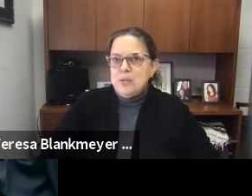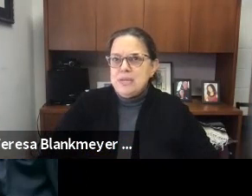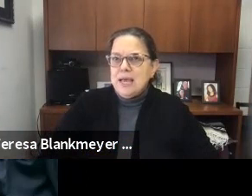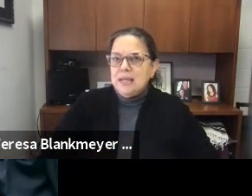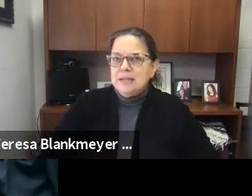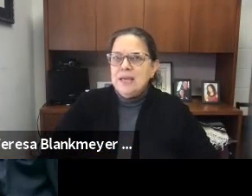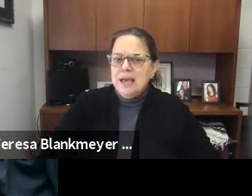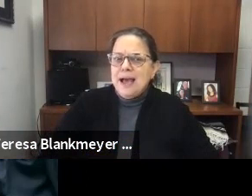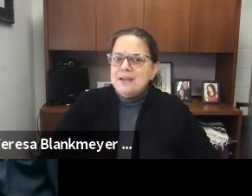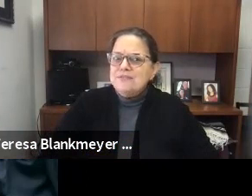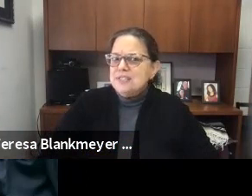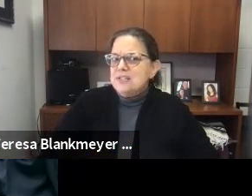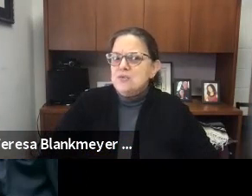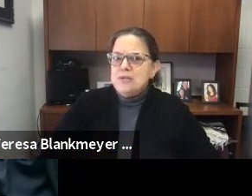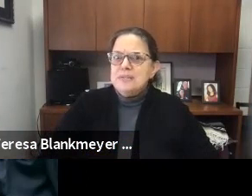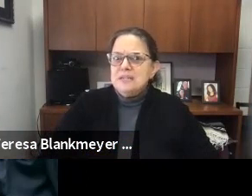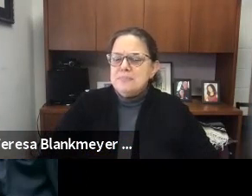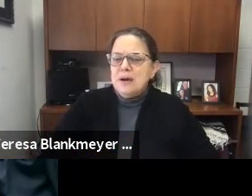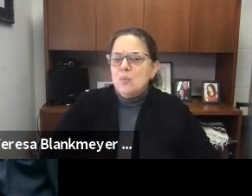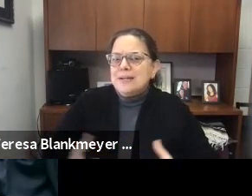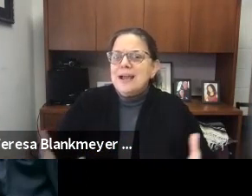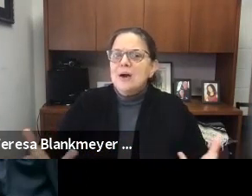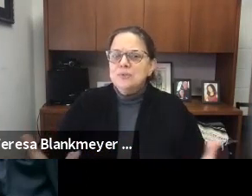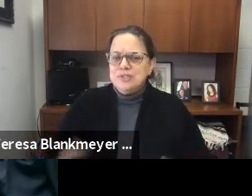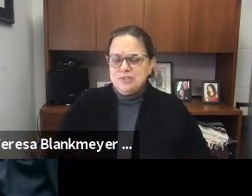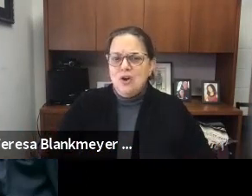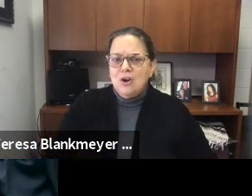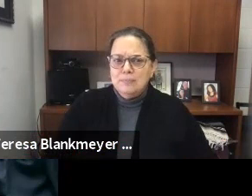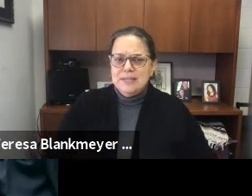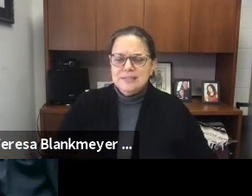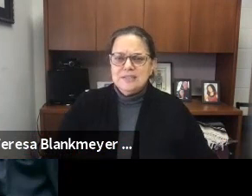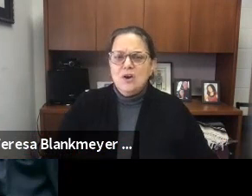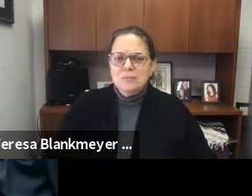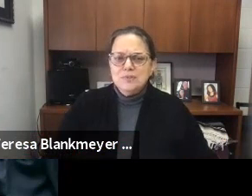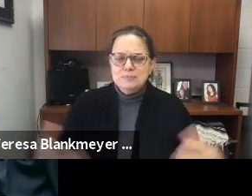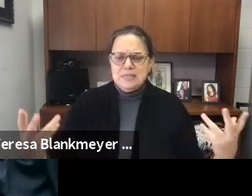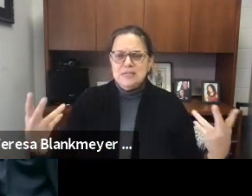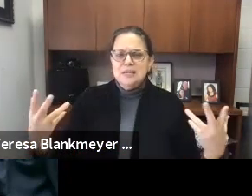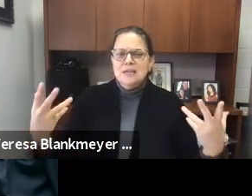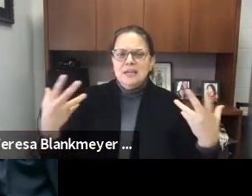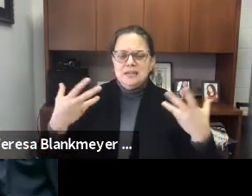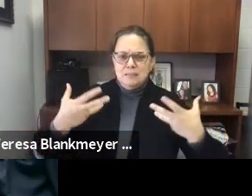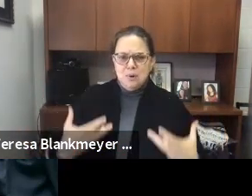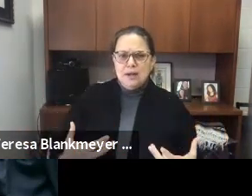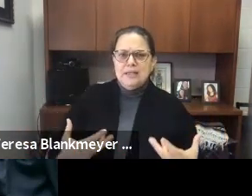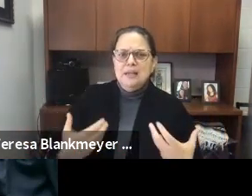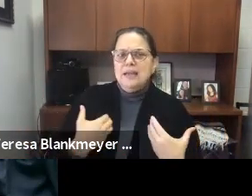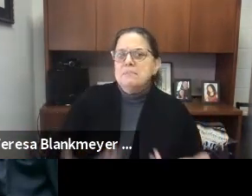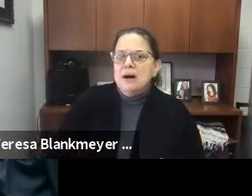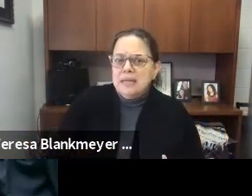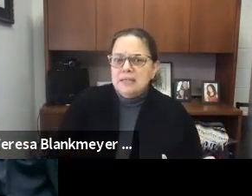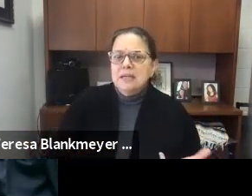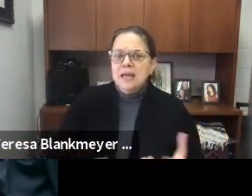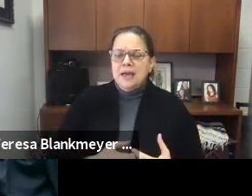that we can have disagreement about. What counts as harm? Is it harm to be in a body